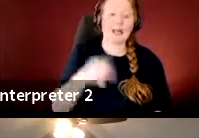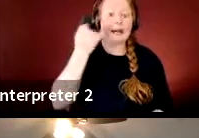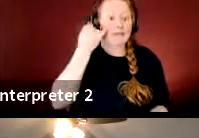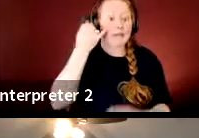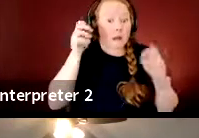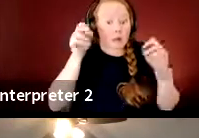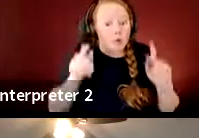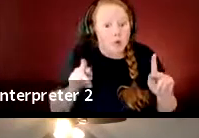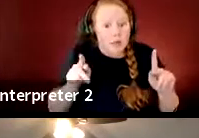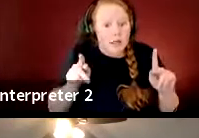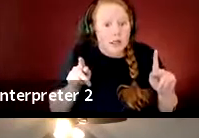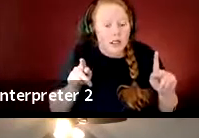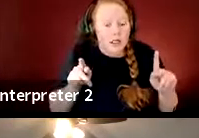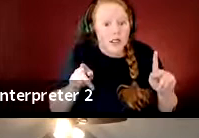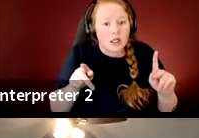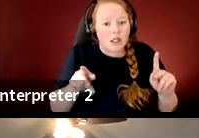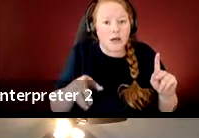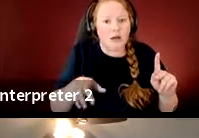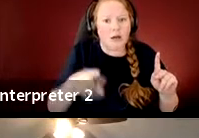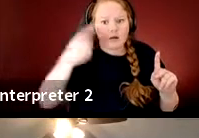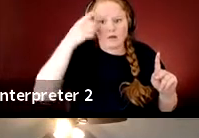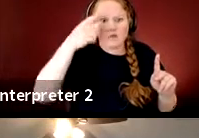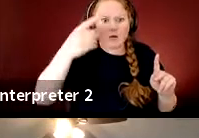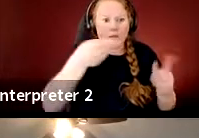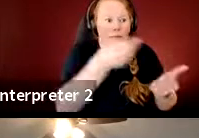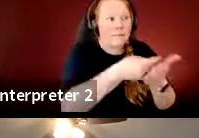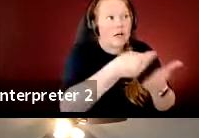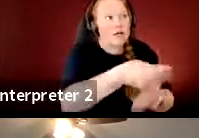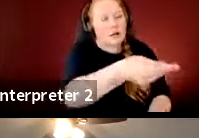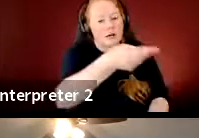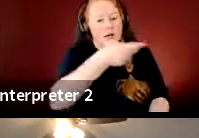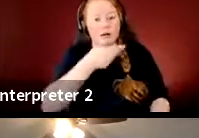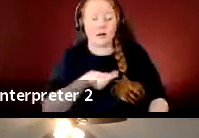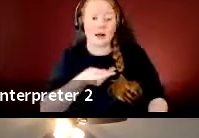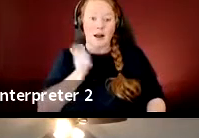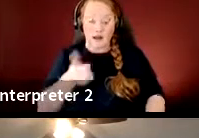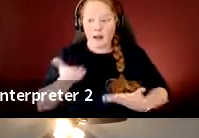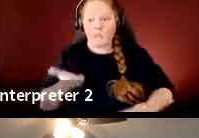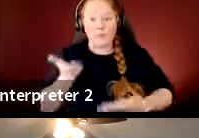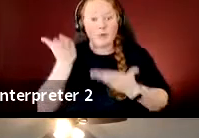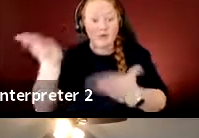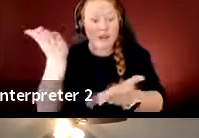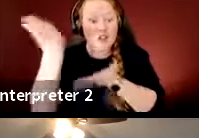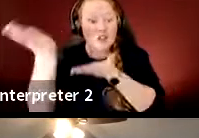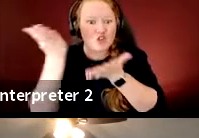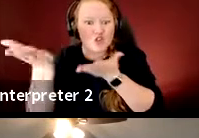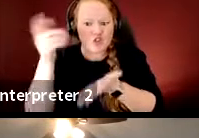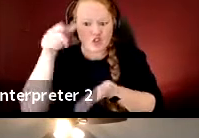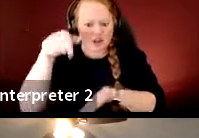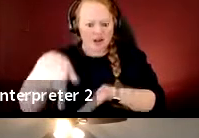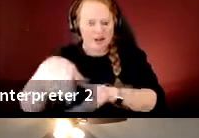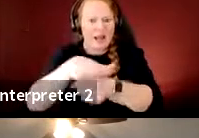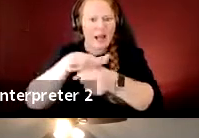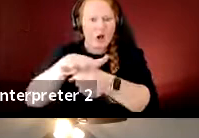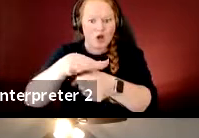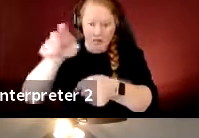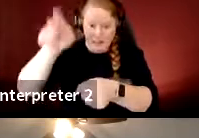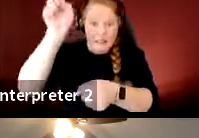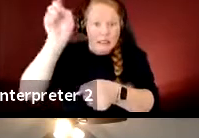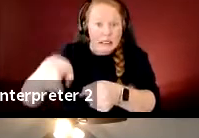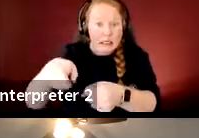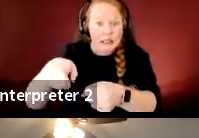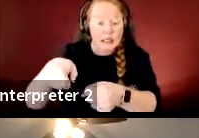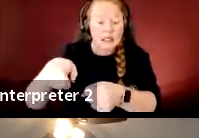opportunity to be funded where we could provide the service that's needed in the areas that is most needed in,